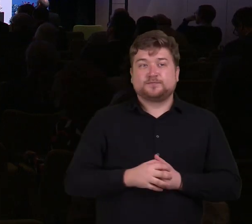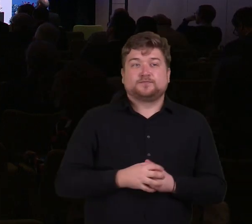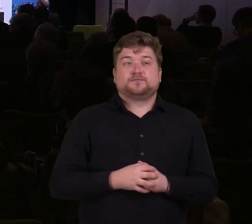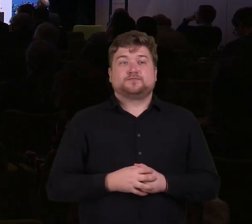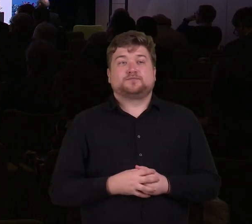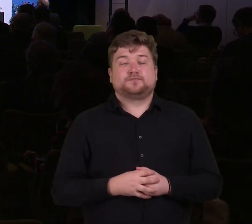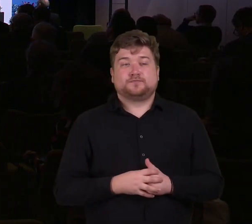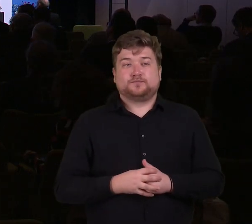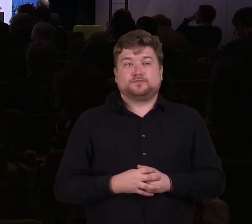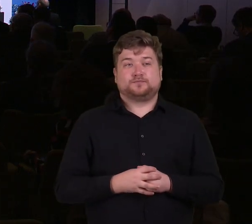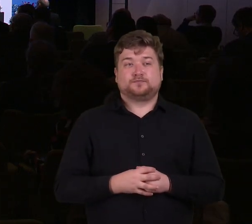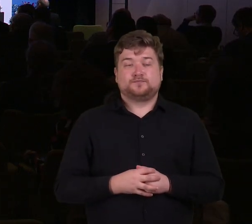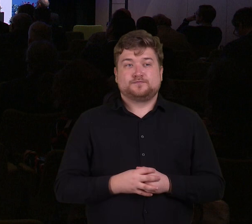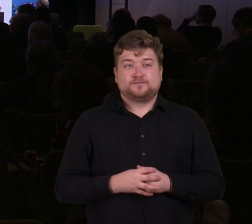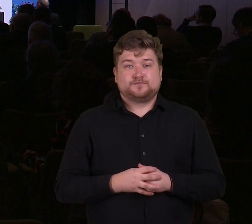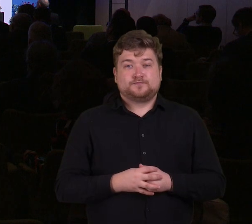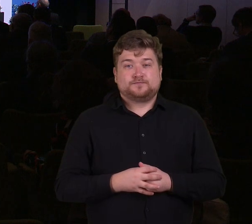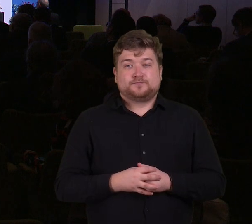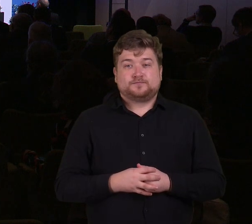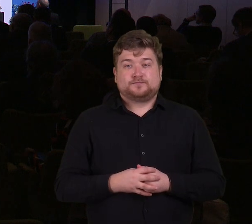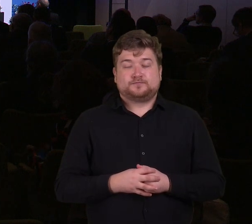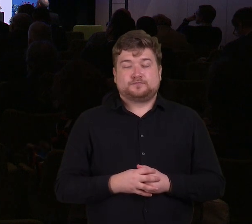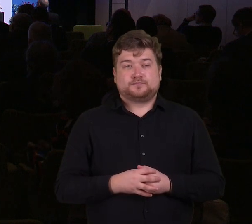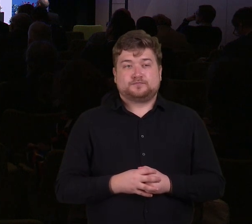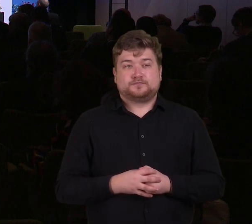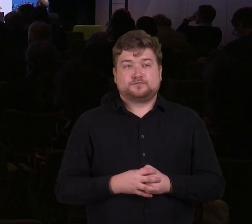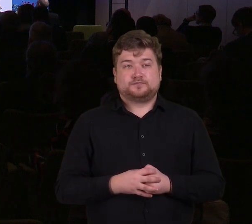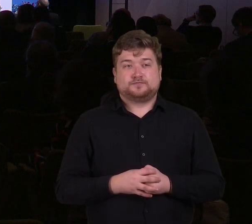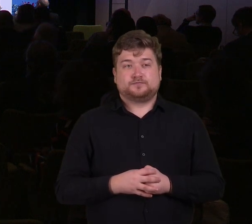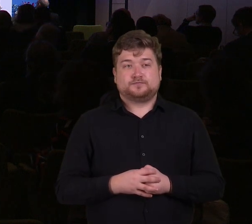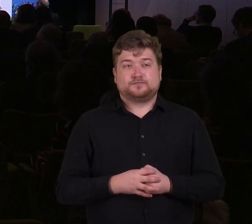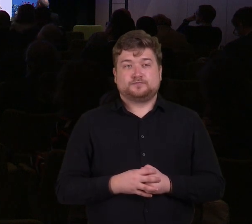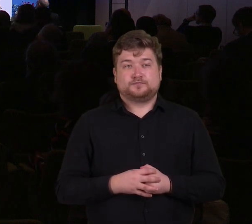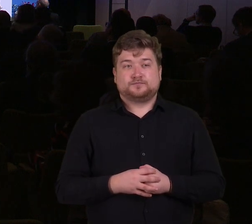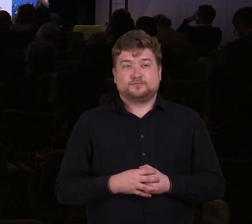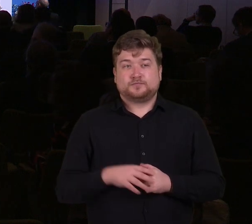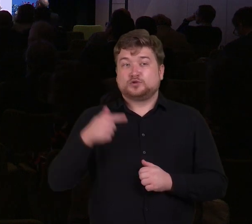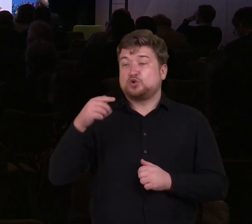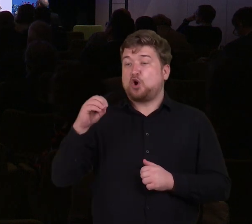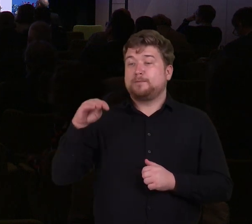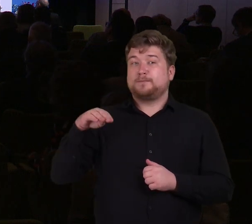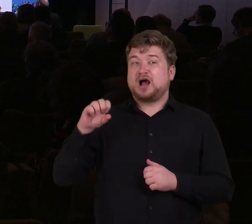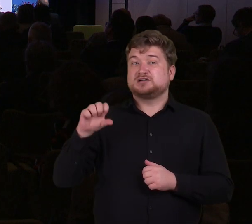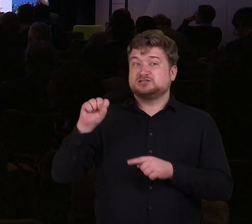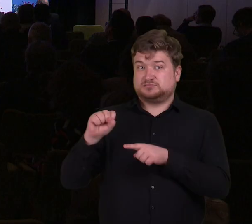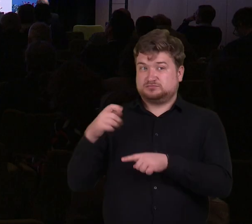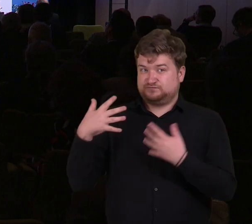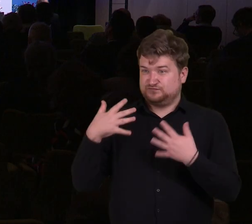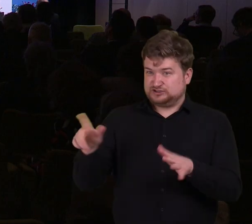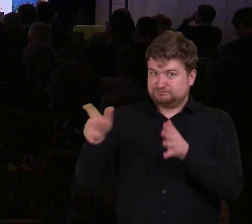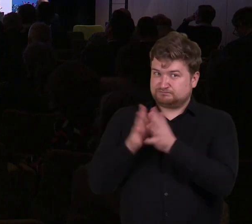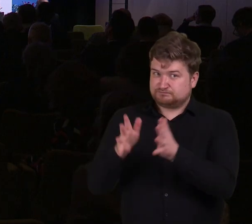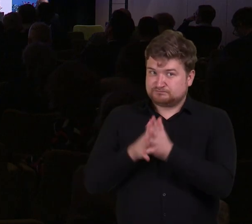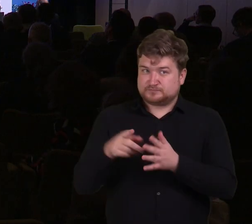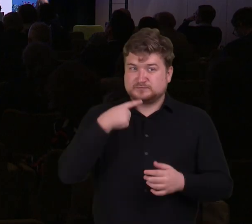Definitely for automotive made in Europe. Yeah? No, because there was the voice that